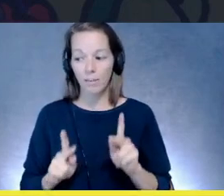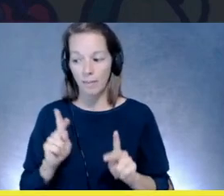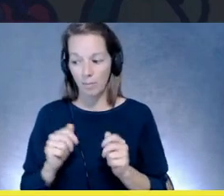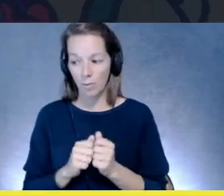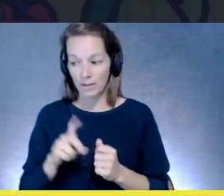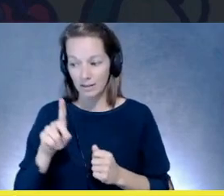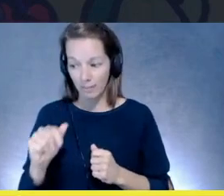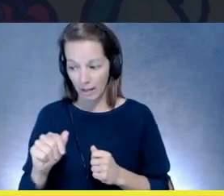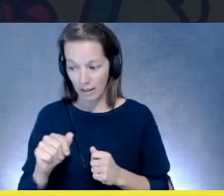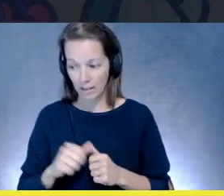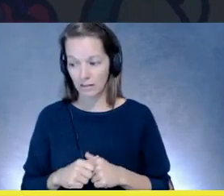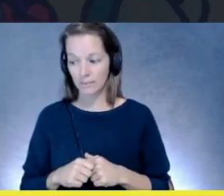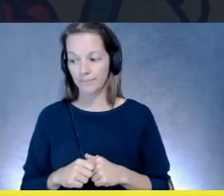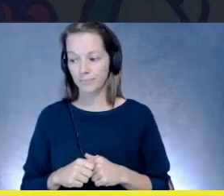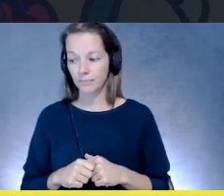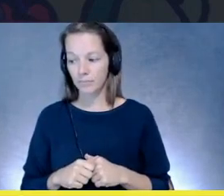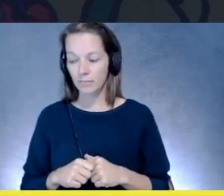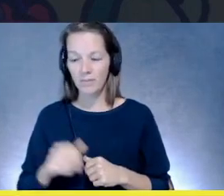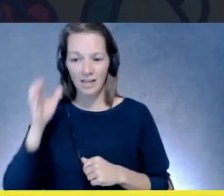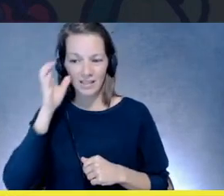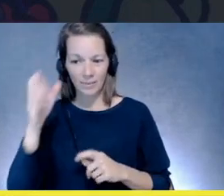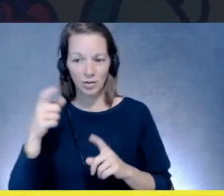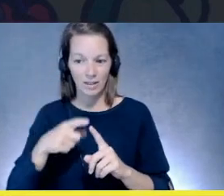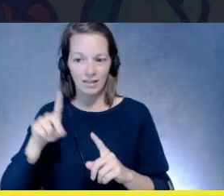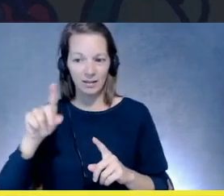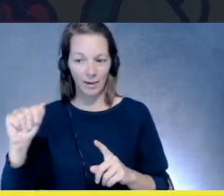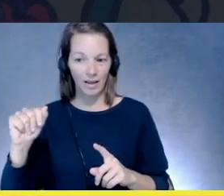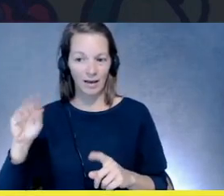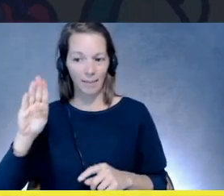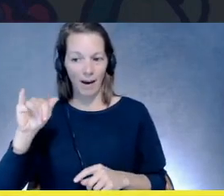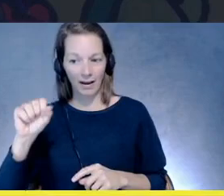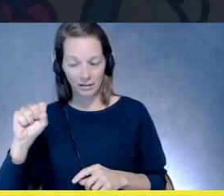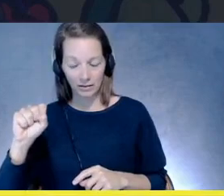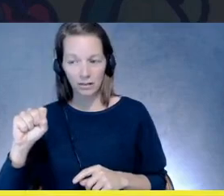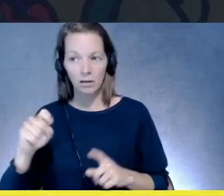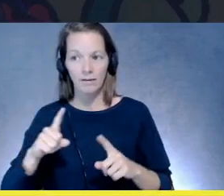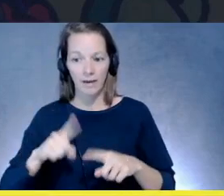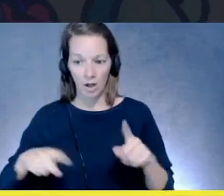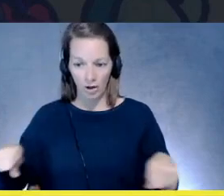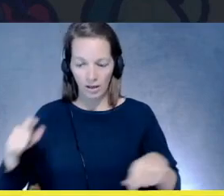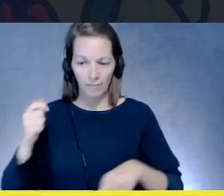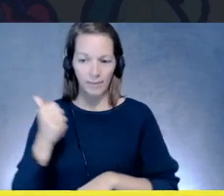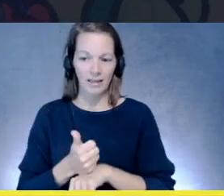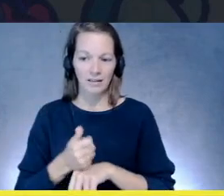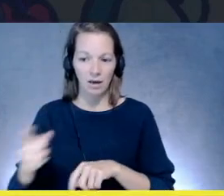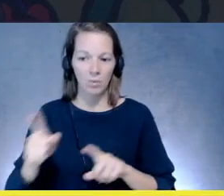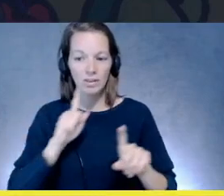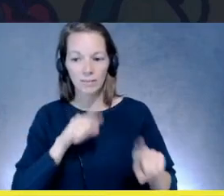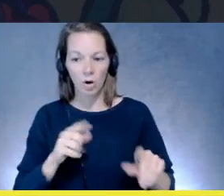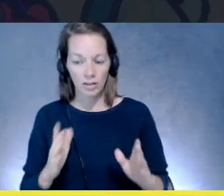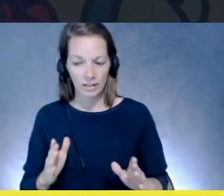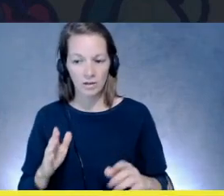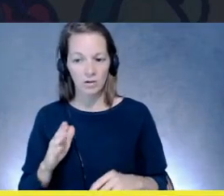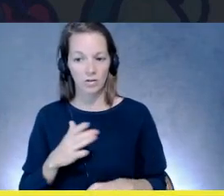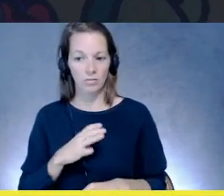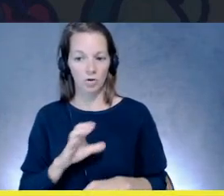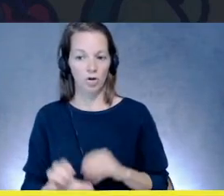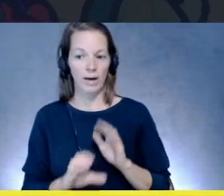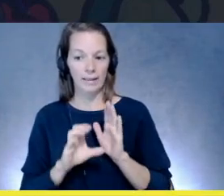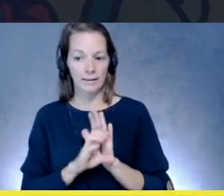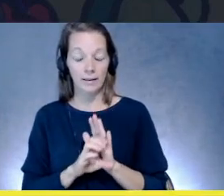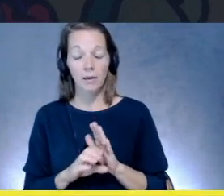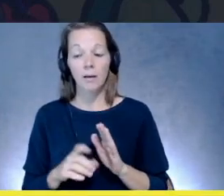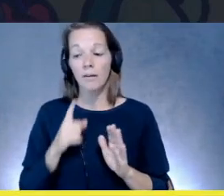disabilities, conceptualizing as disability bias, vary based on respondent traits. So, for